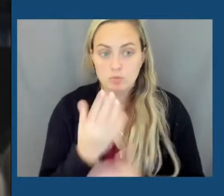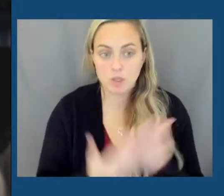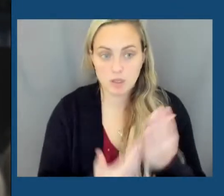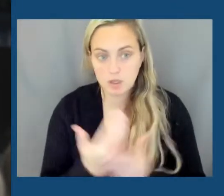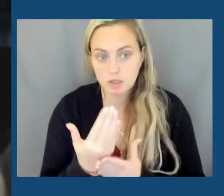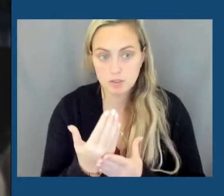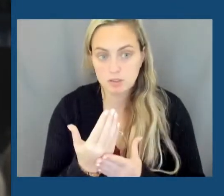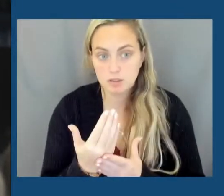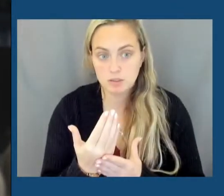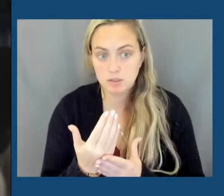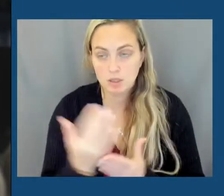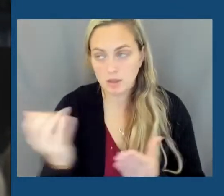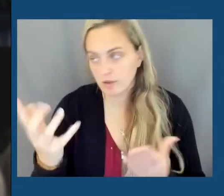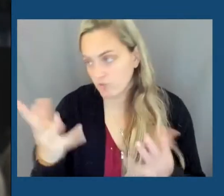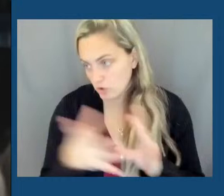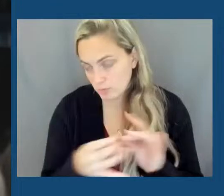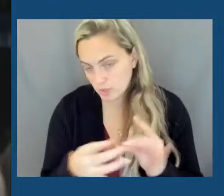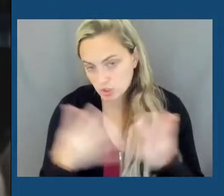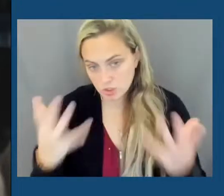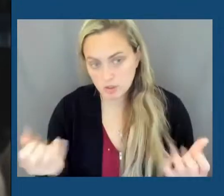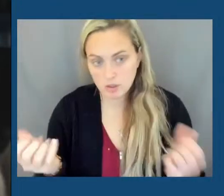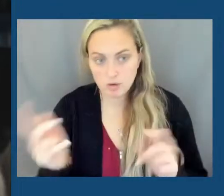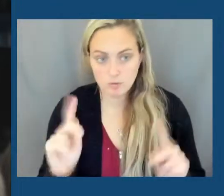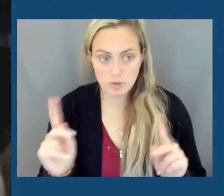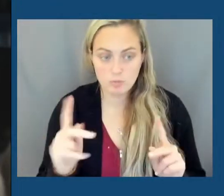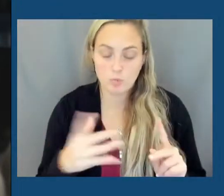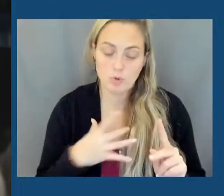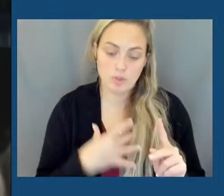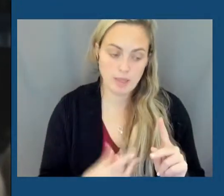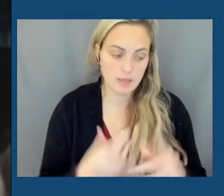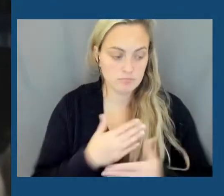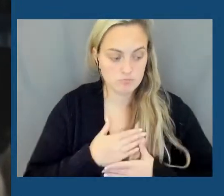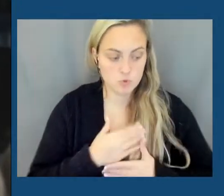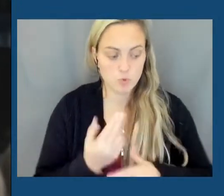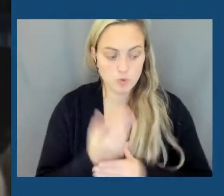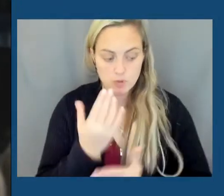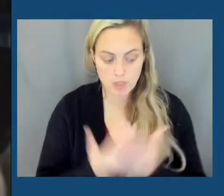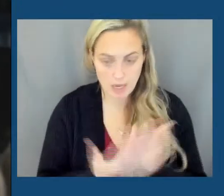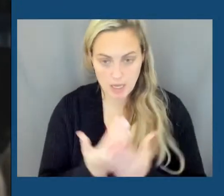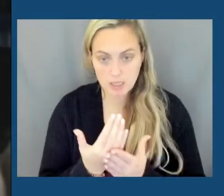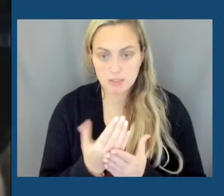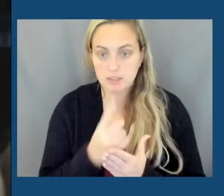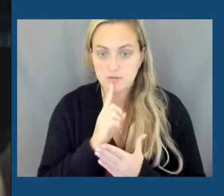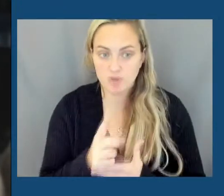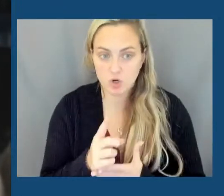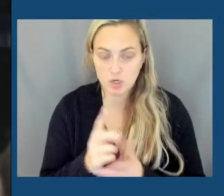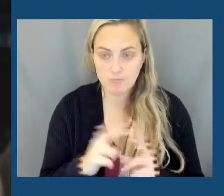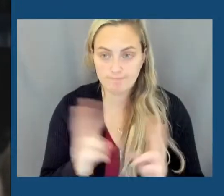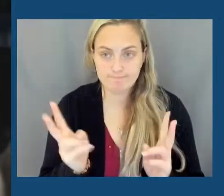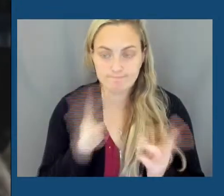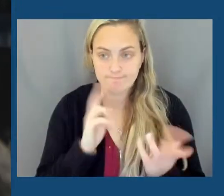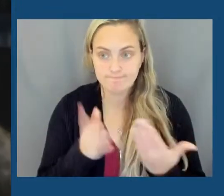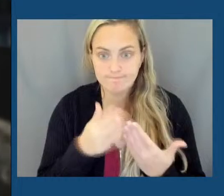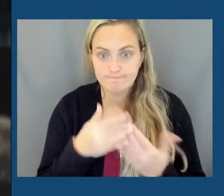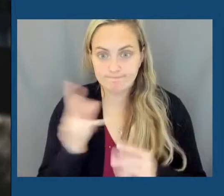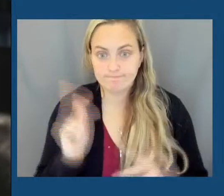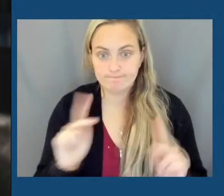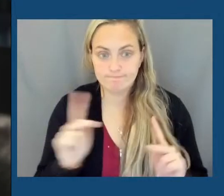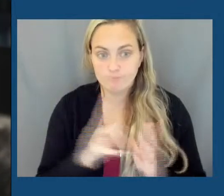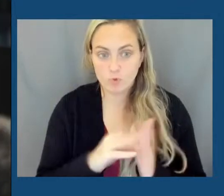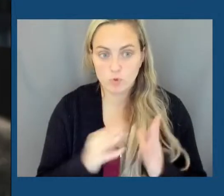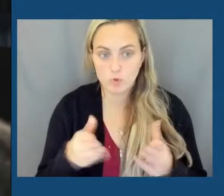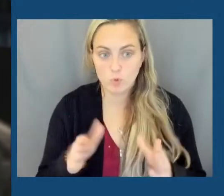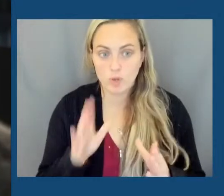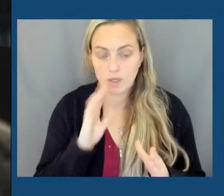said, and like all of you guys saying, a lot of people like using their hands. It is very easy for people to learn that way. And